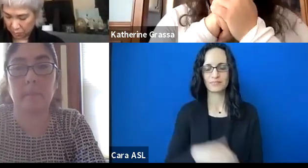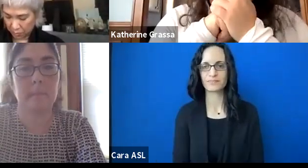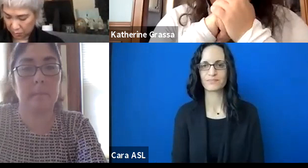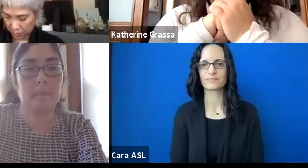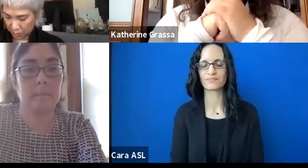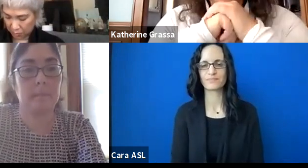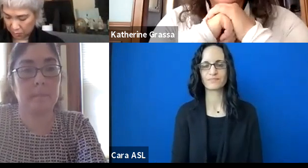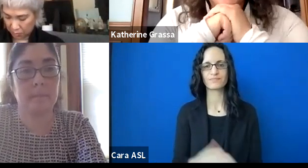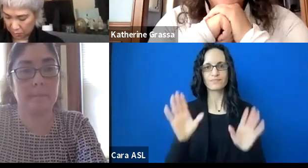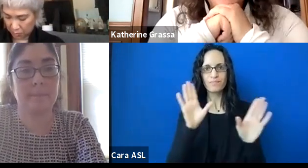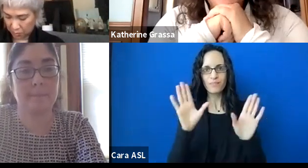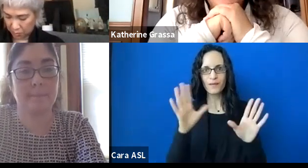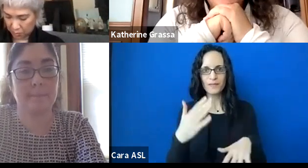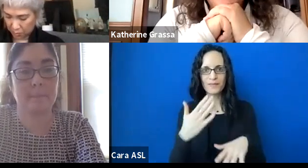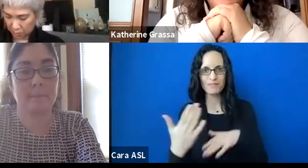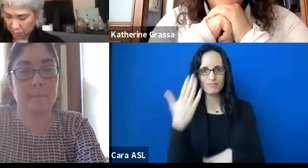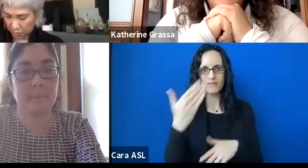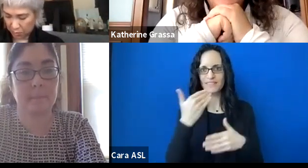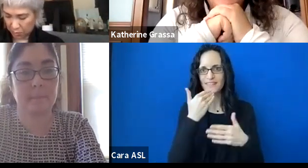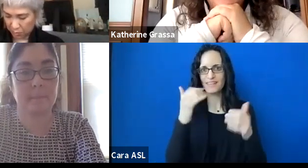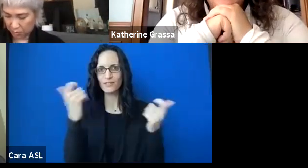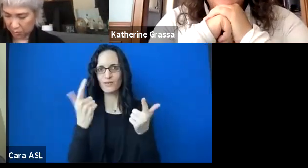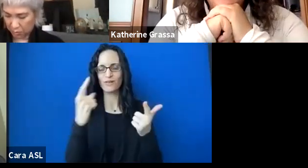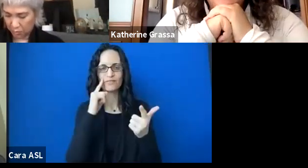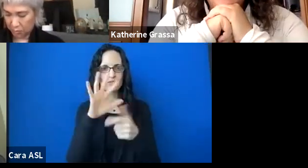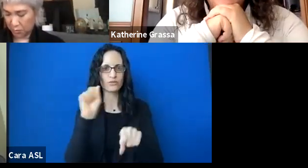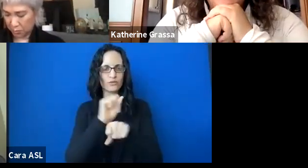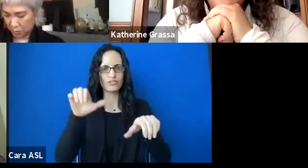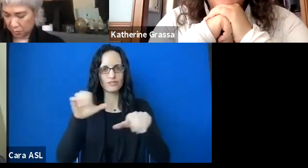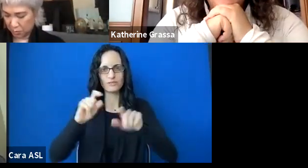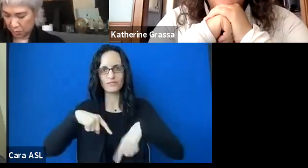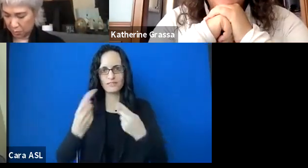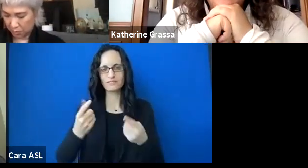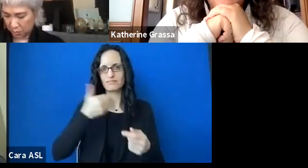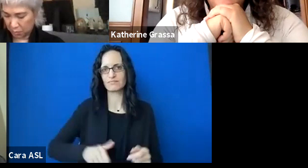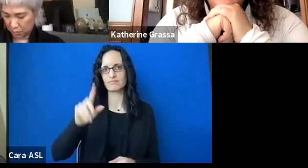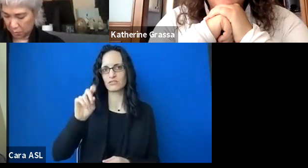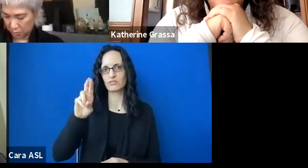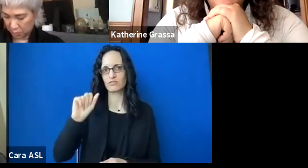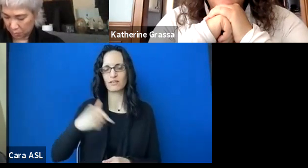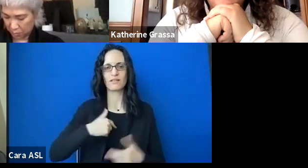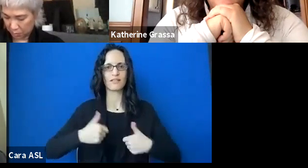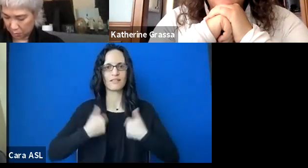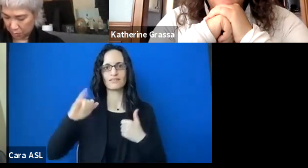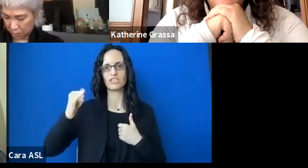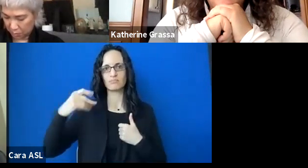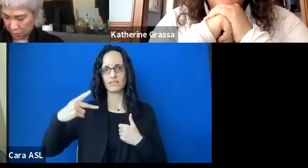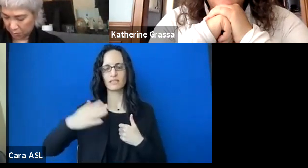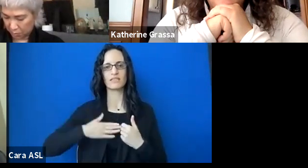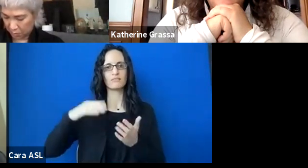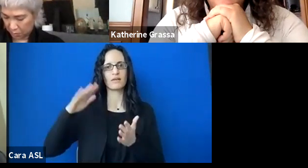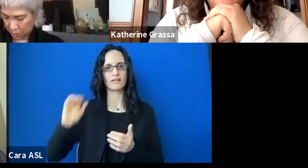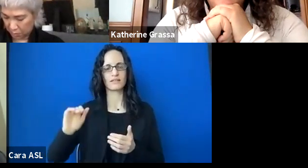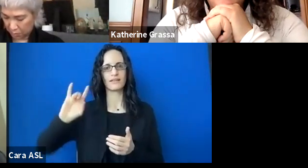Hello, good morning. Thank you all for the work that you've been doing on this. My name is Dora Golding. I live in Jamaica Plain. I have an eighth grader at Boston